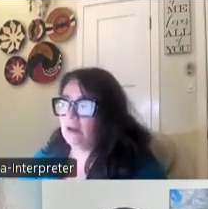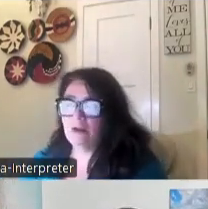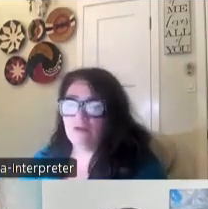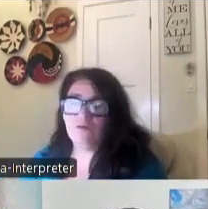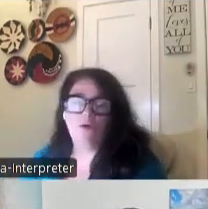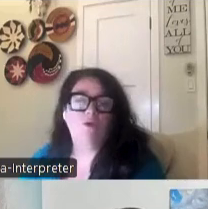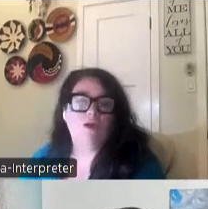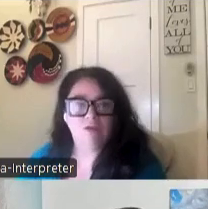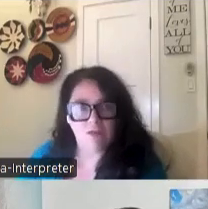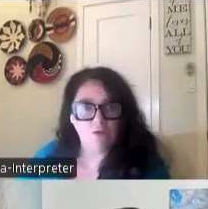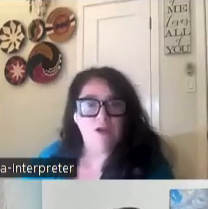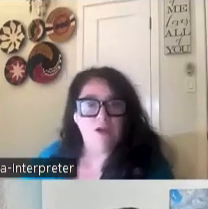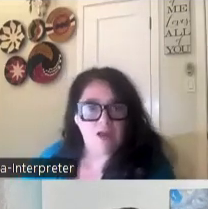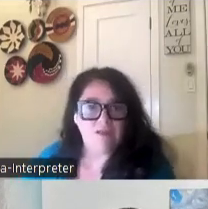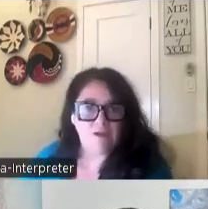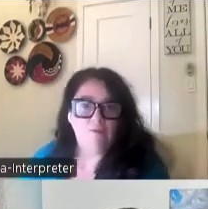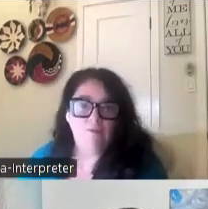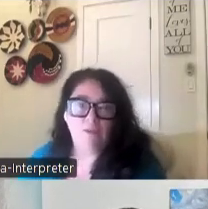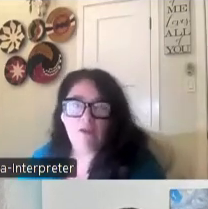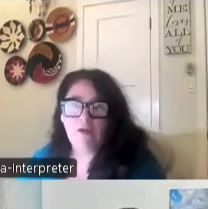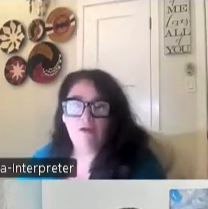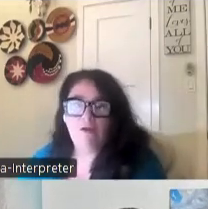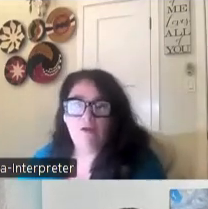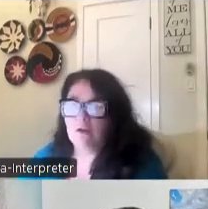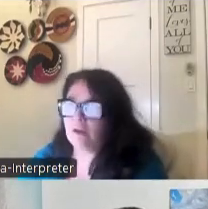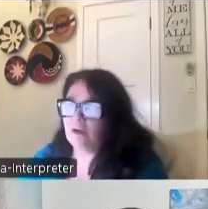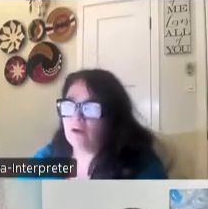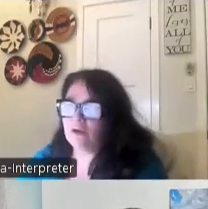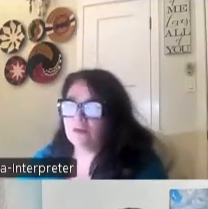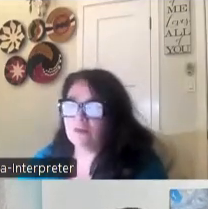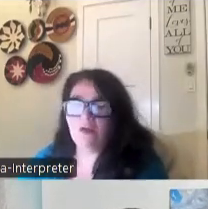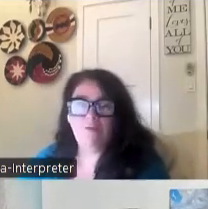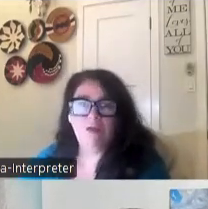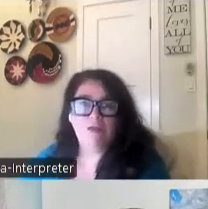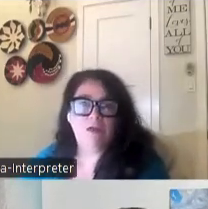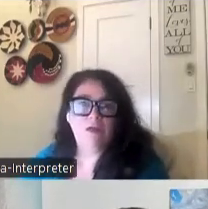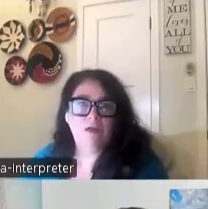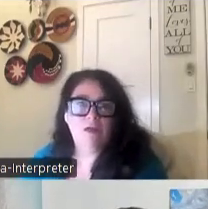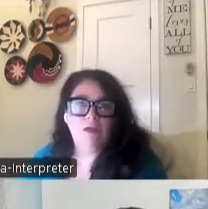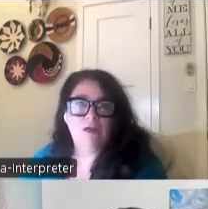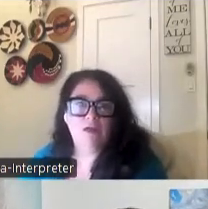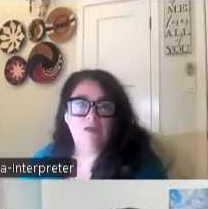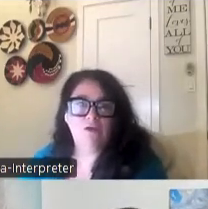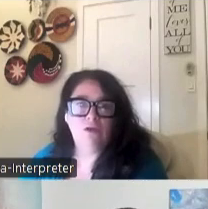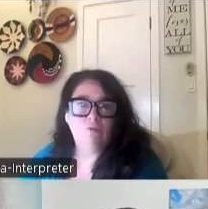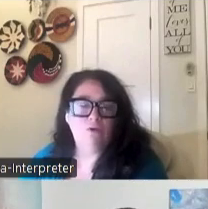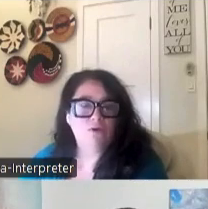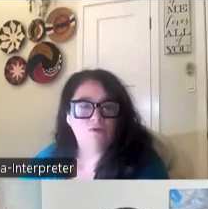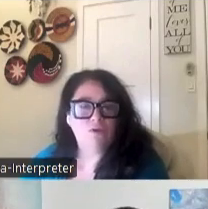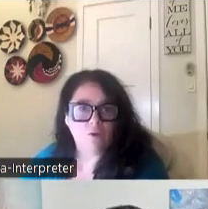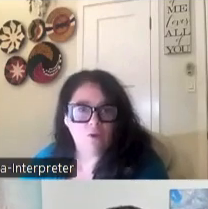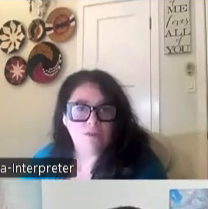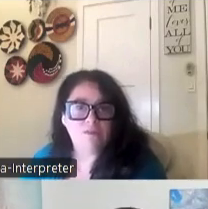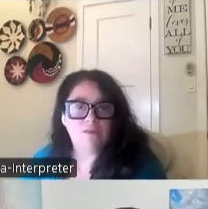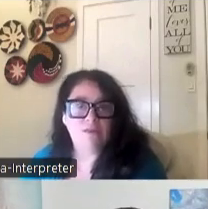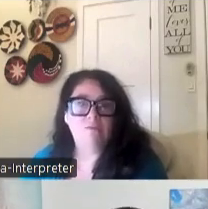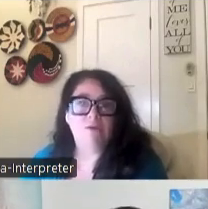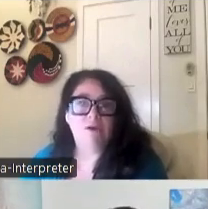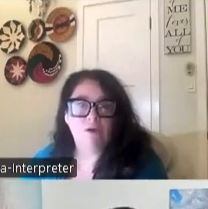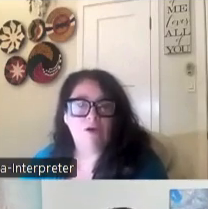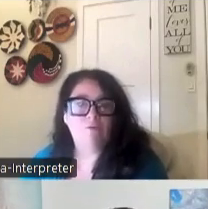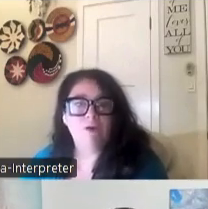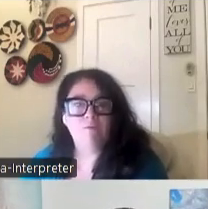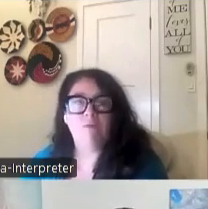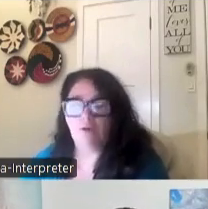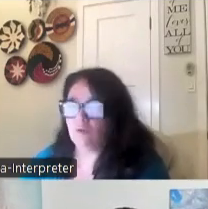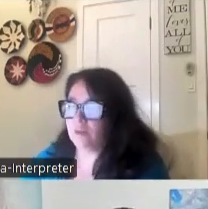not necessarily one of the more consequential ones, but actually one of the ones that people ask me most often about. And I'll tell you why I think this